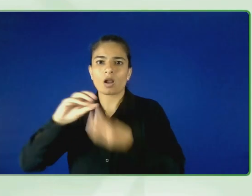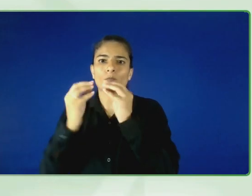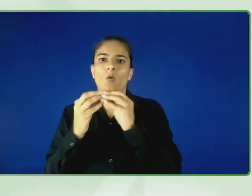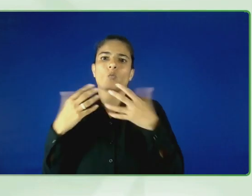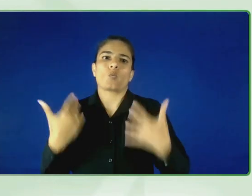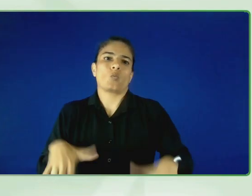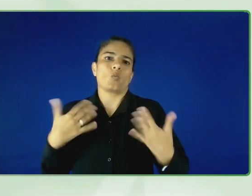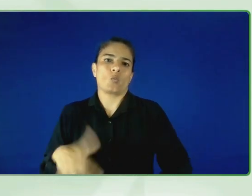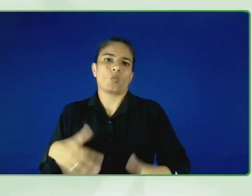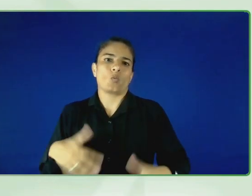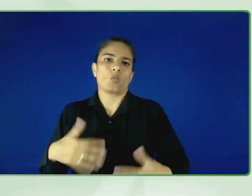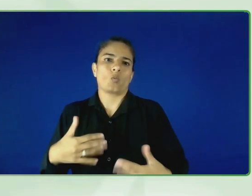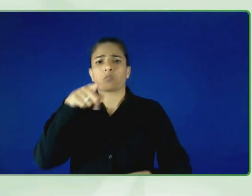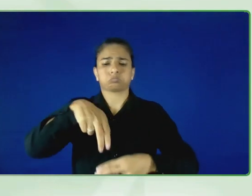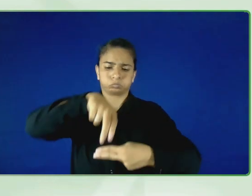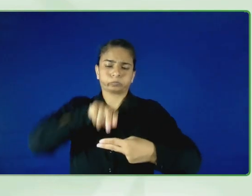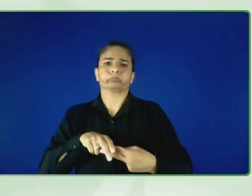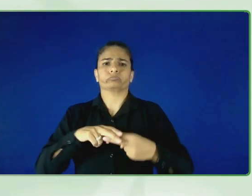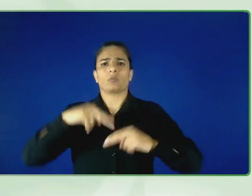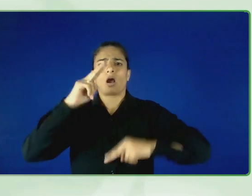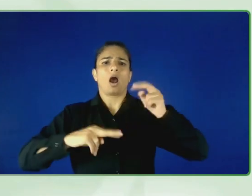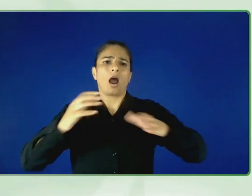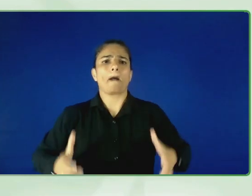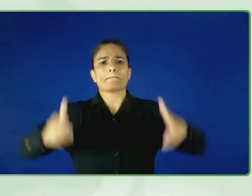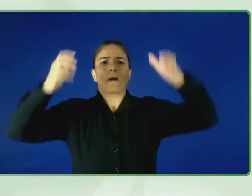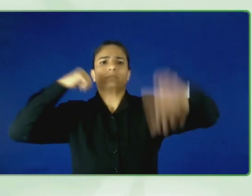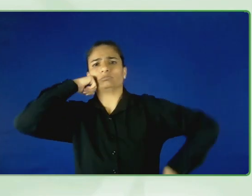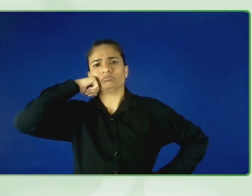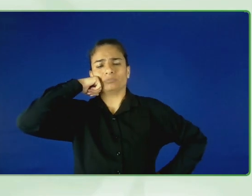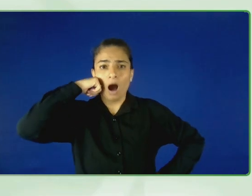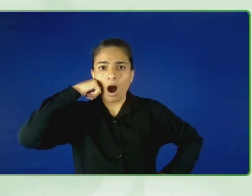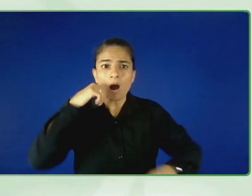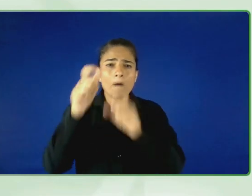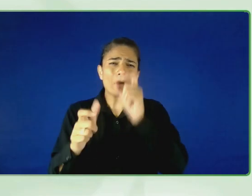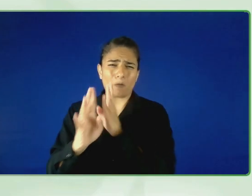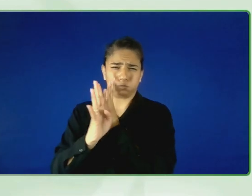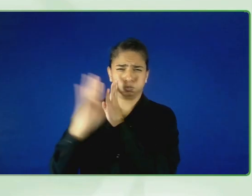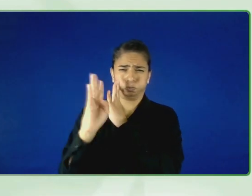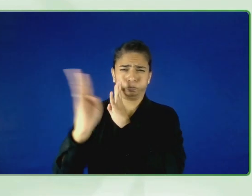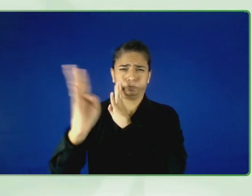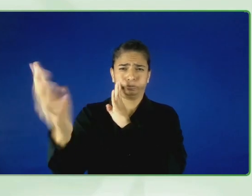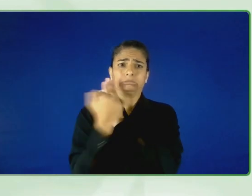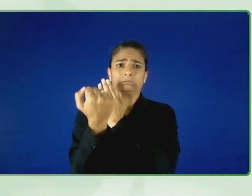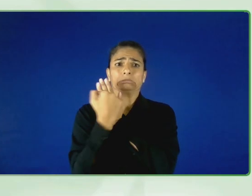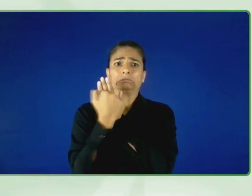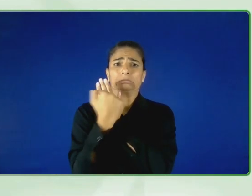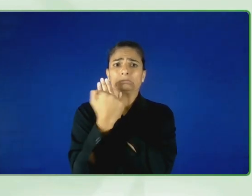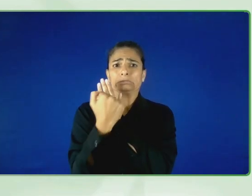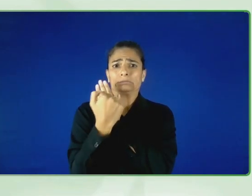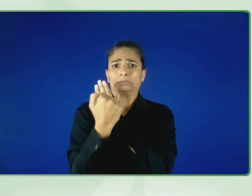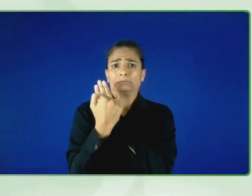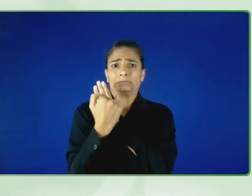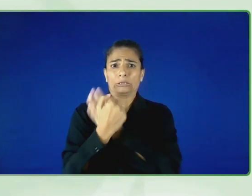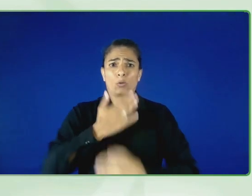people descend to come visit, and they're all knocking on the door at the same time, everybody wanting to use the restroom at the same time,